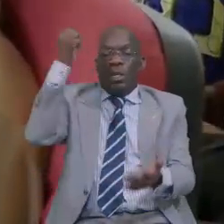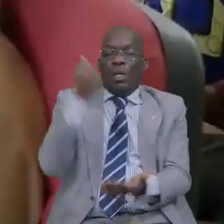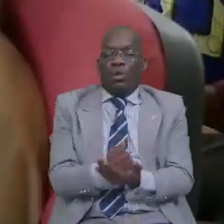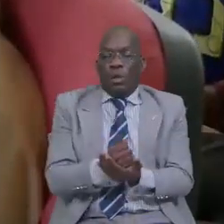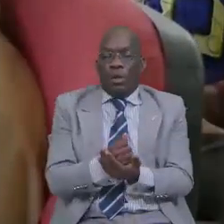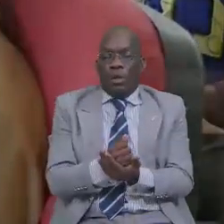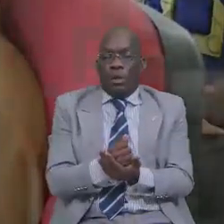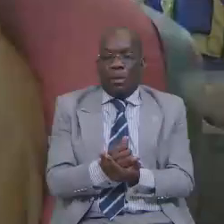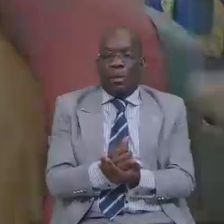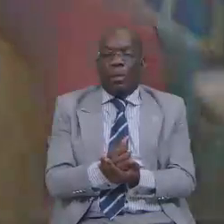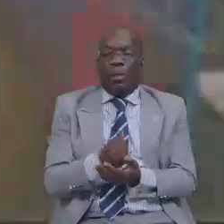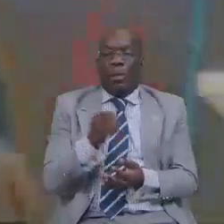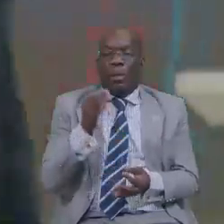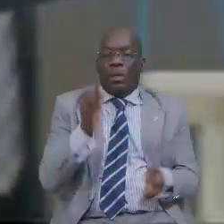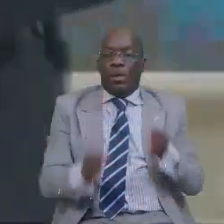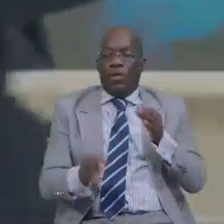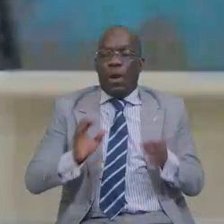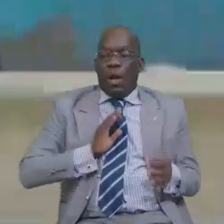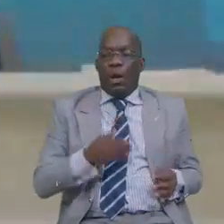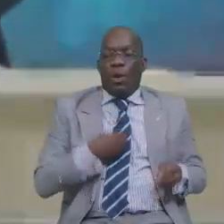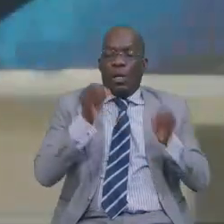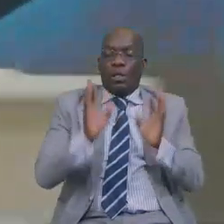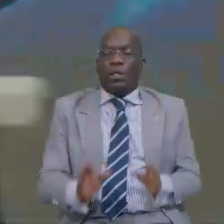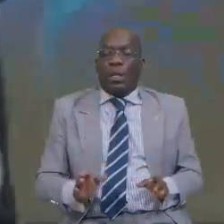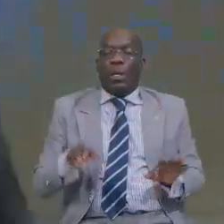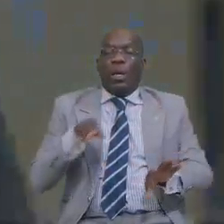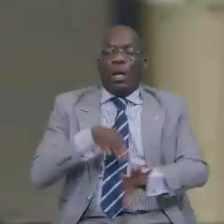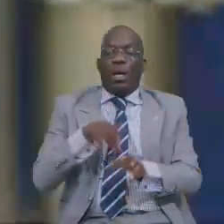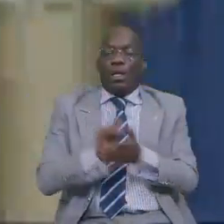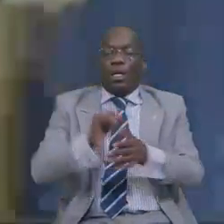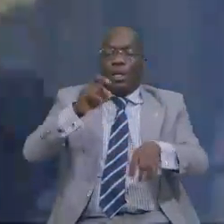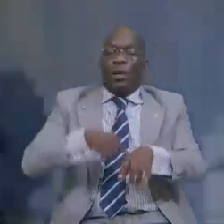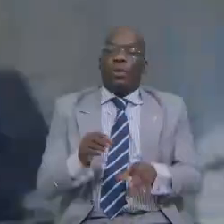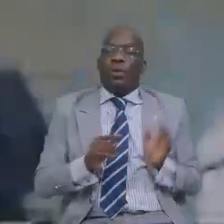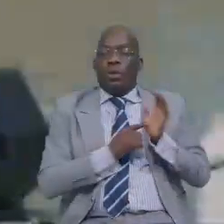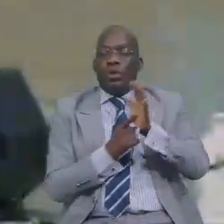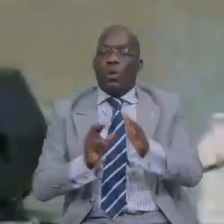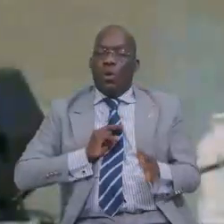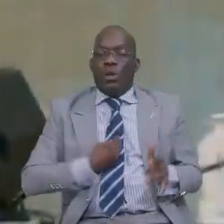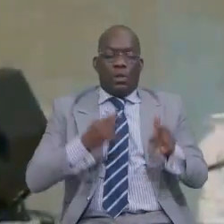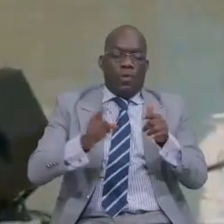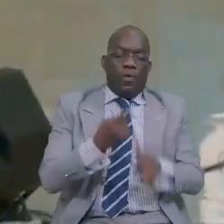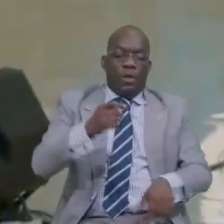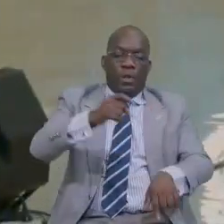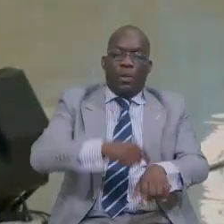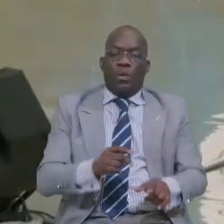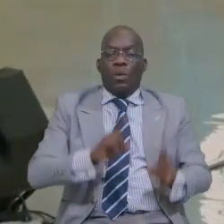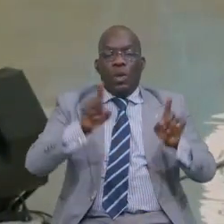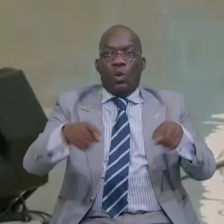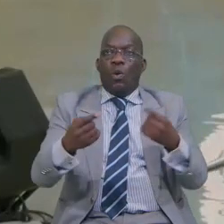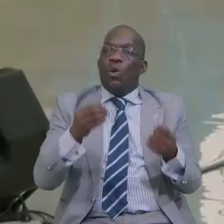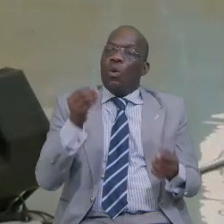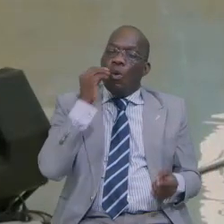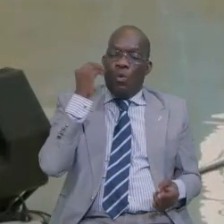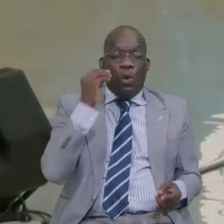at that time showed us the first time, and he said, now I've showed you, go back home. You don't